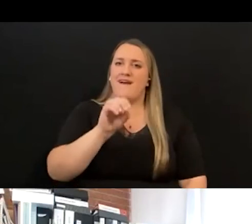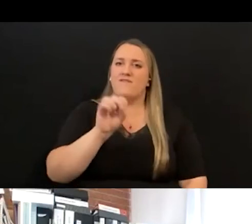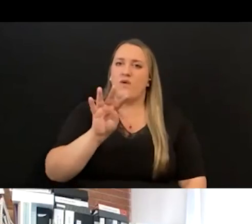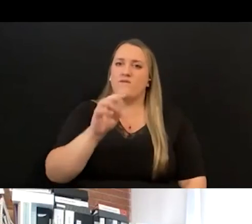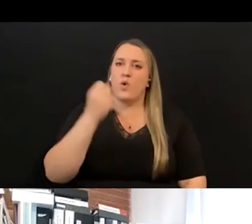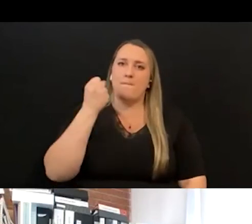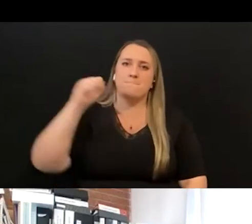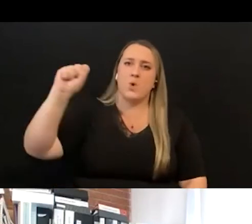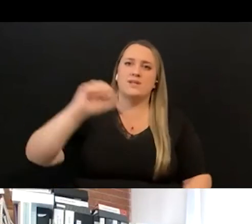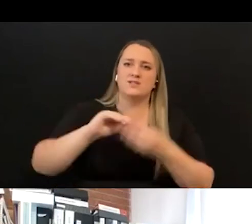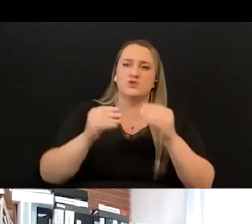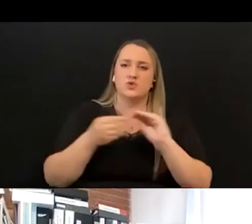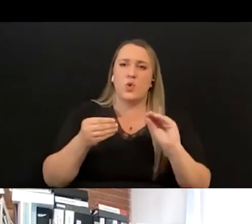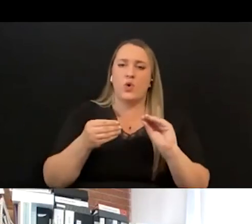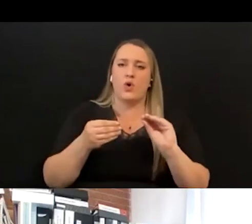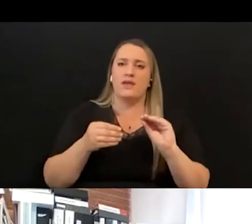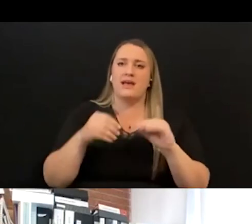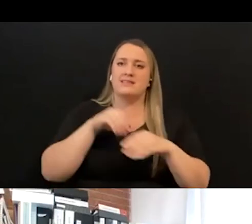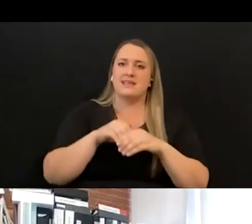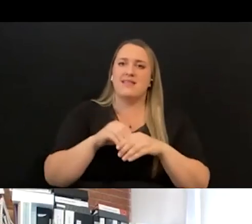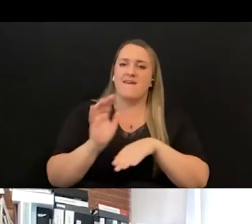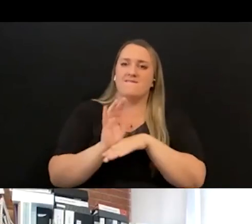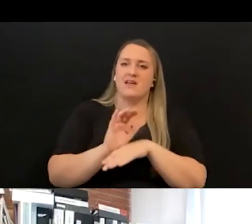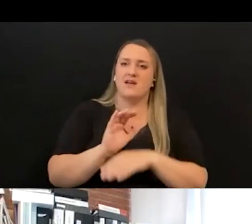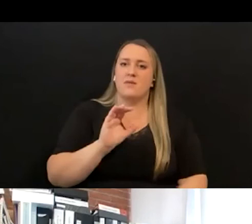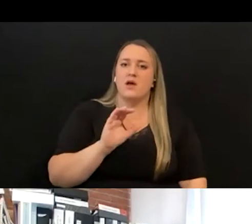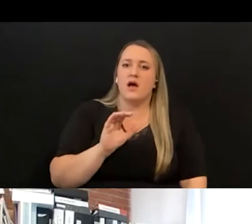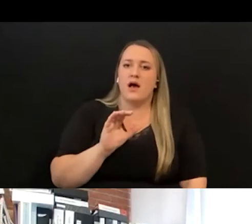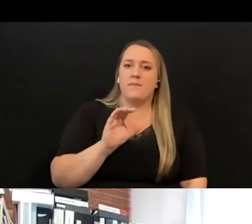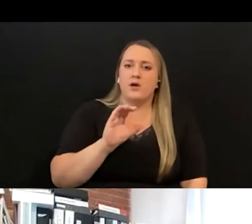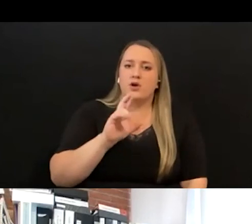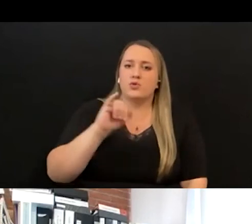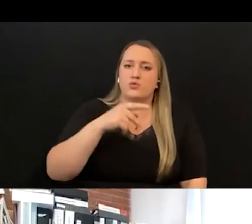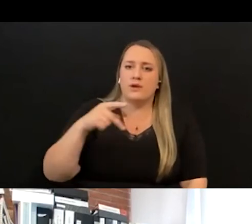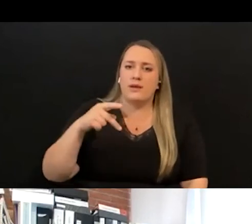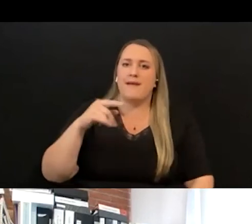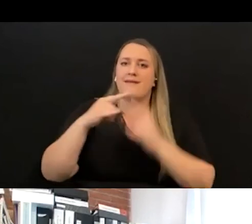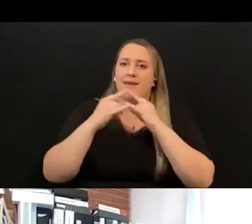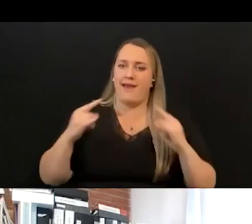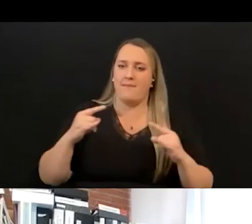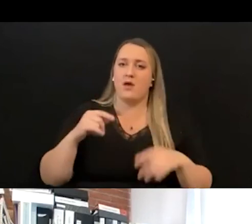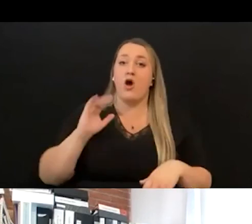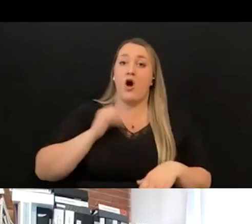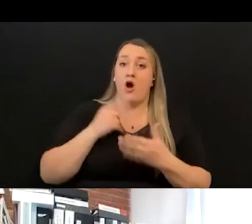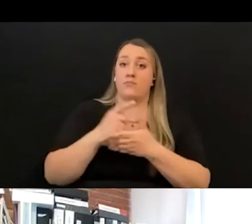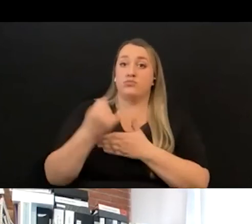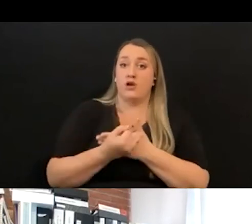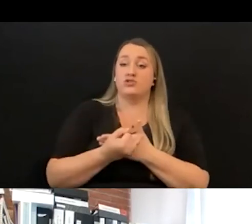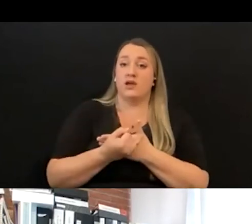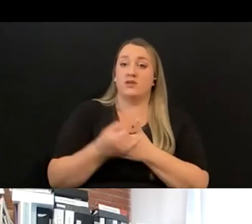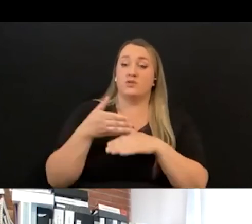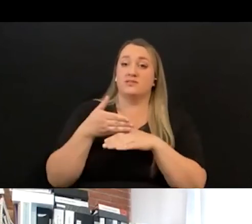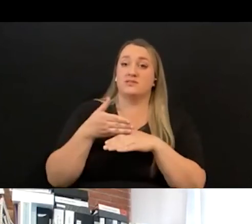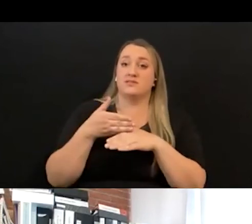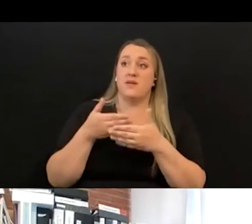that features in the film Crip Camp. But our project preceded Crip Camp, and it was